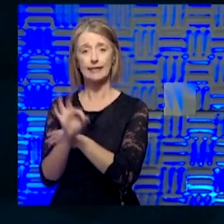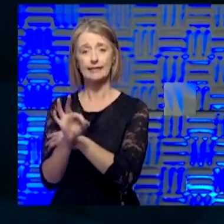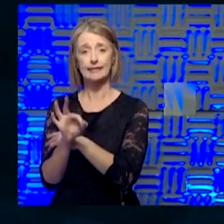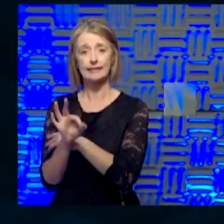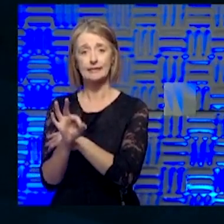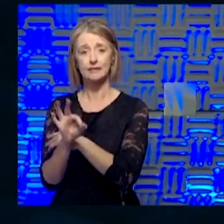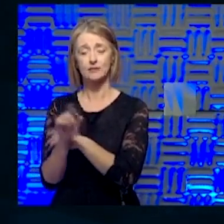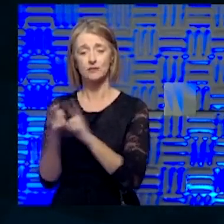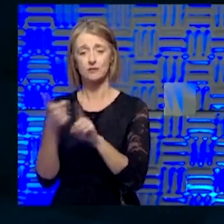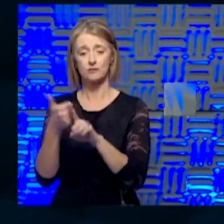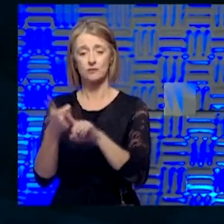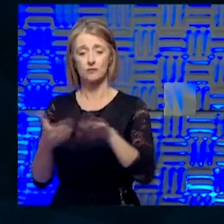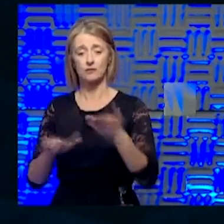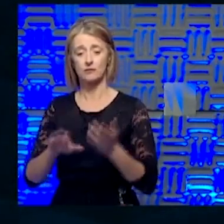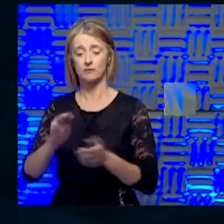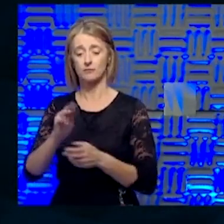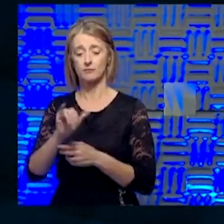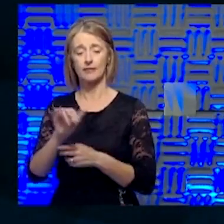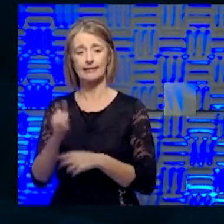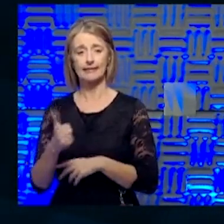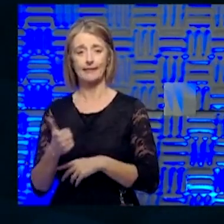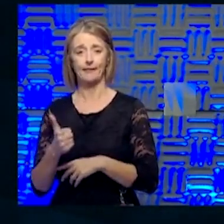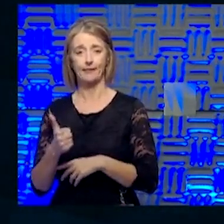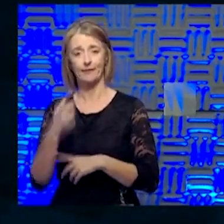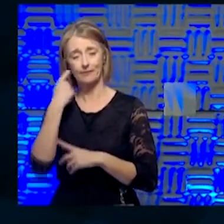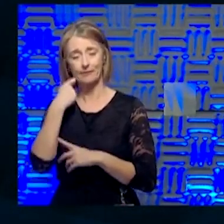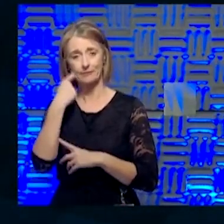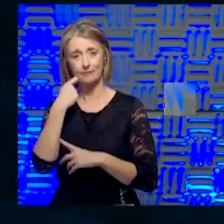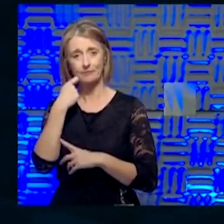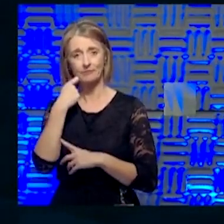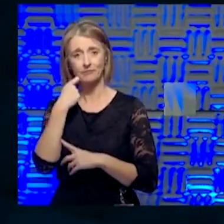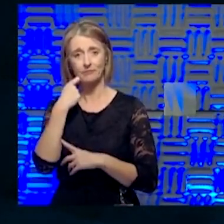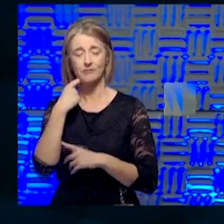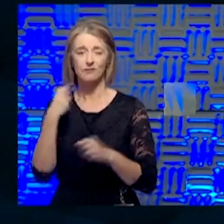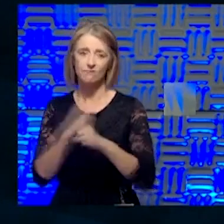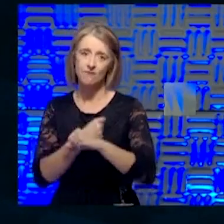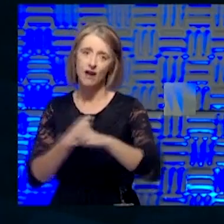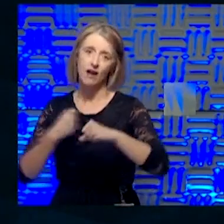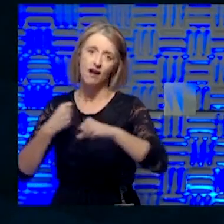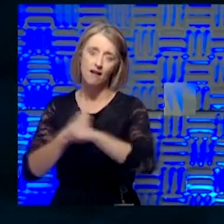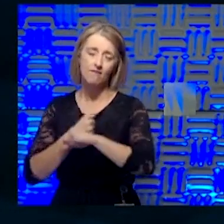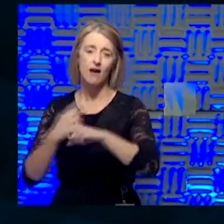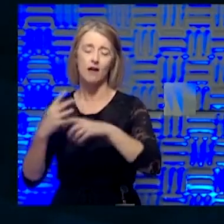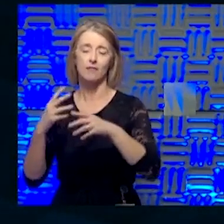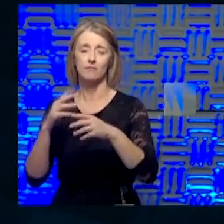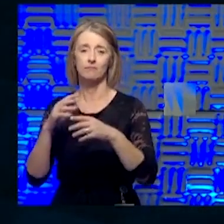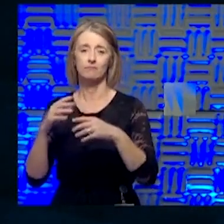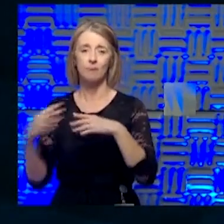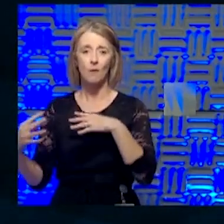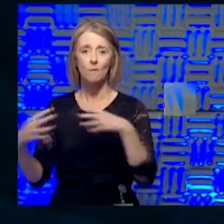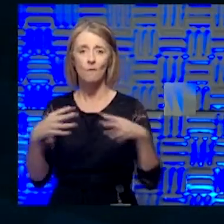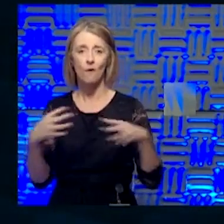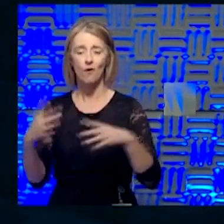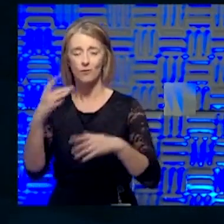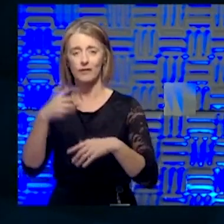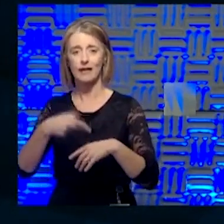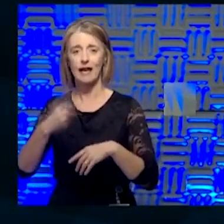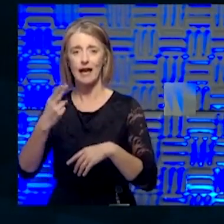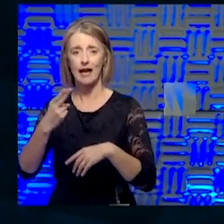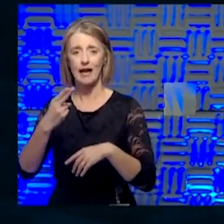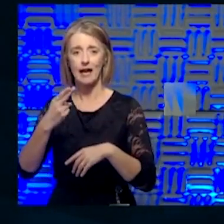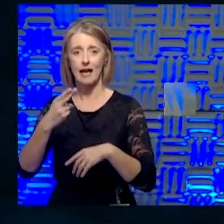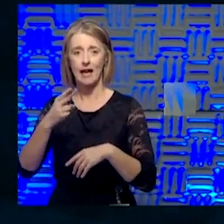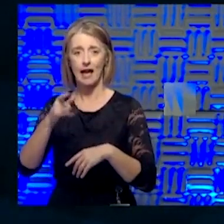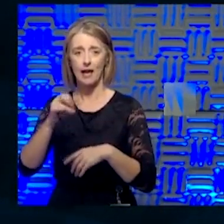we lost her on May 10th. And she fought a good battle, and that hypertension is something